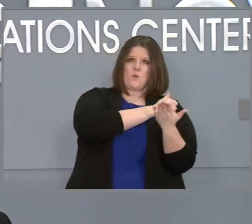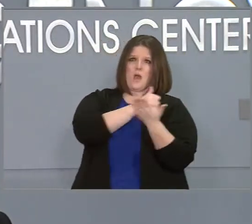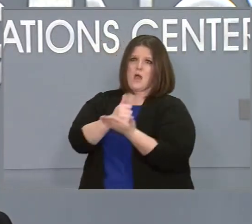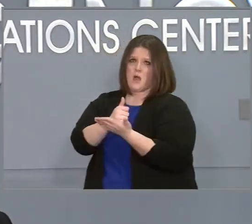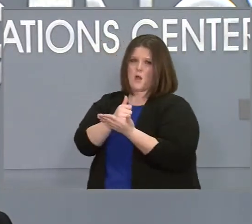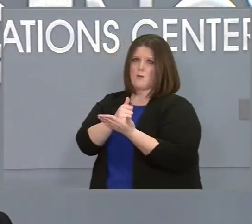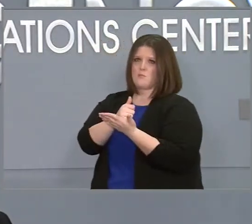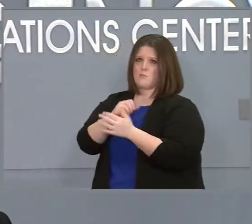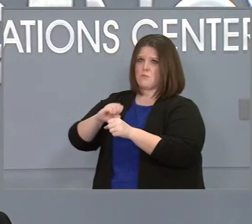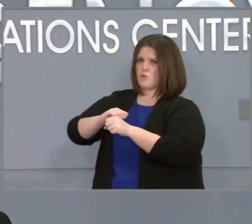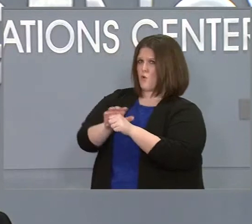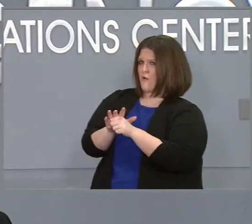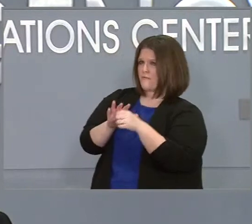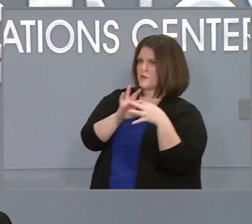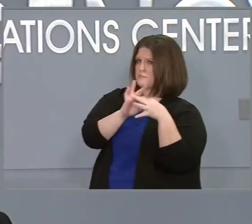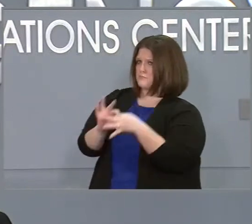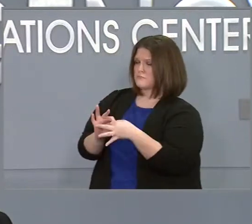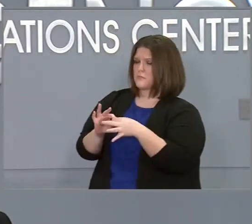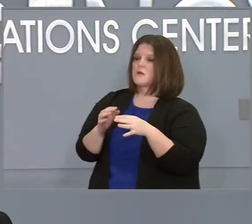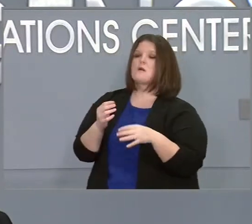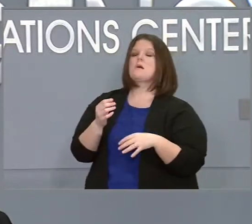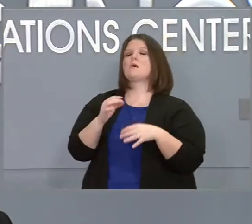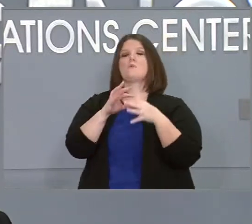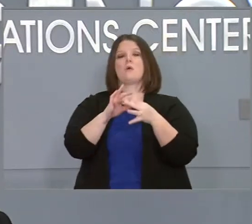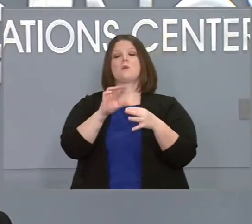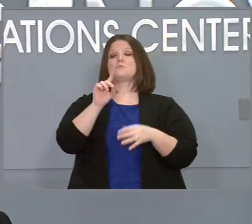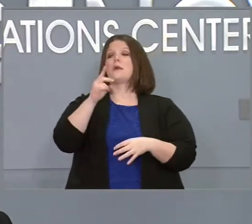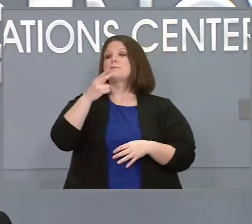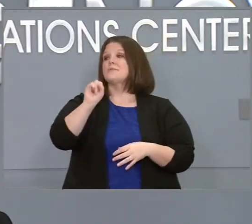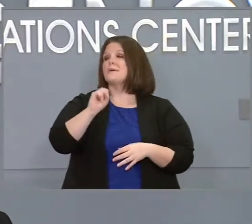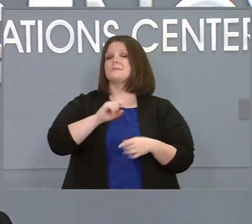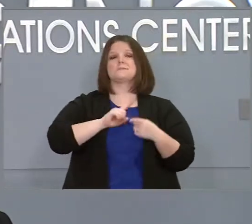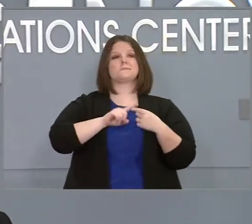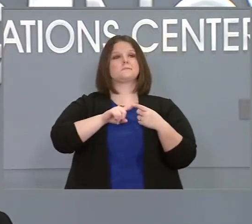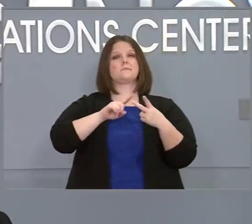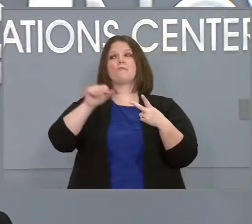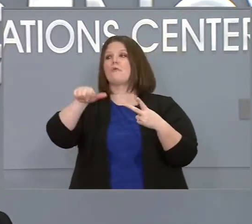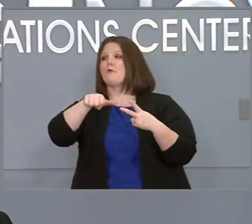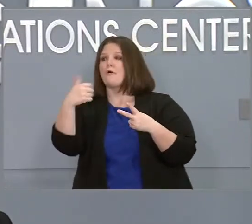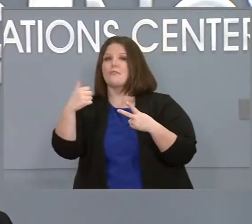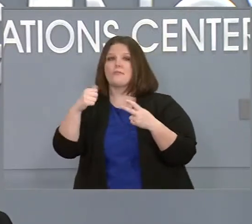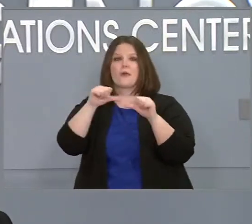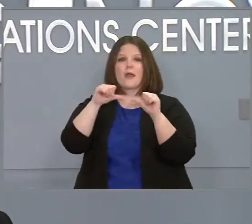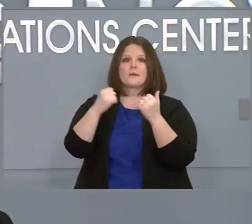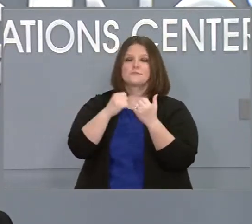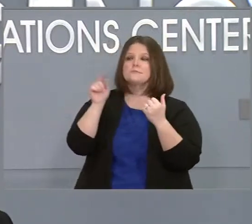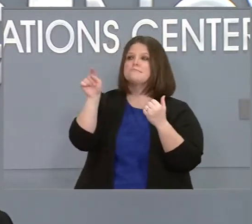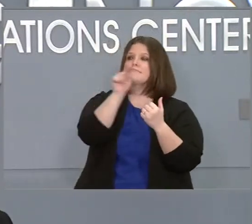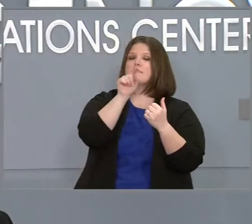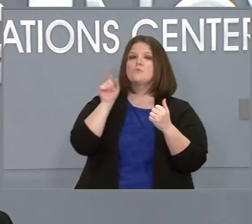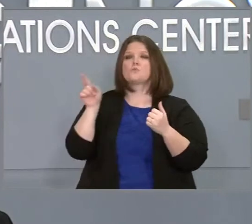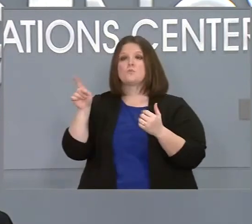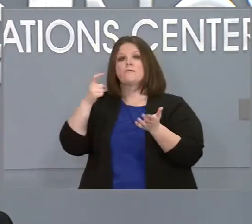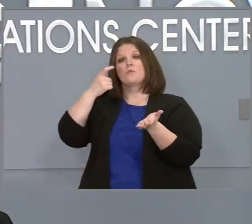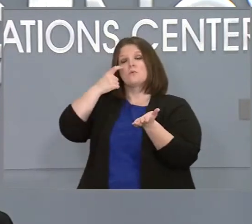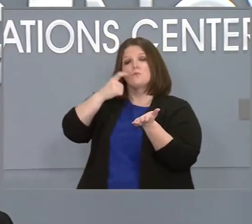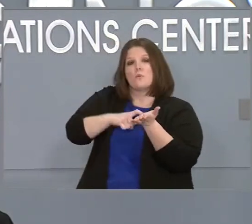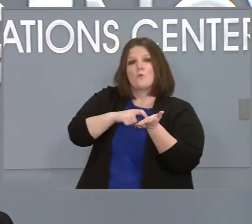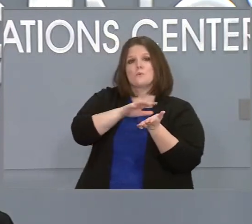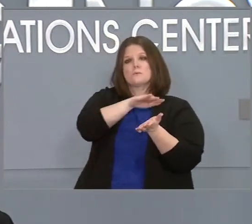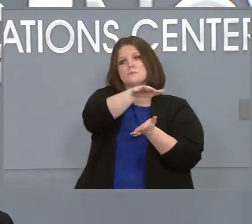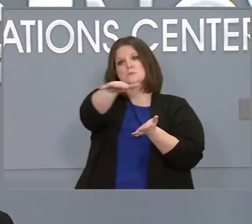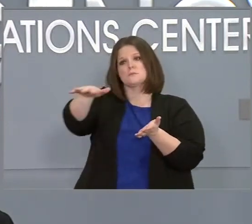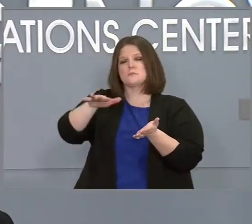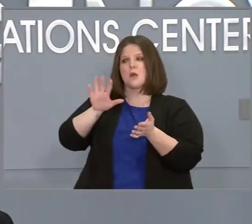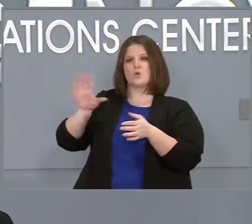how money is spent, things within DHHS, other agencies that you've seen, at the end of